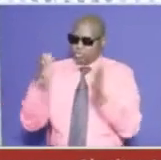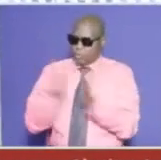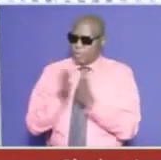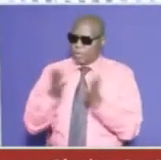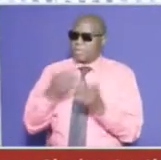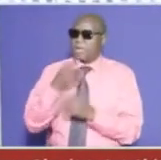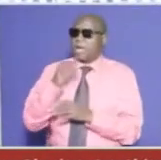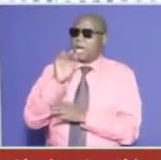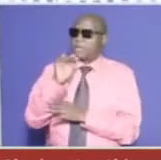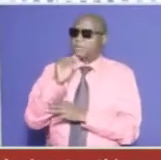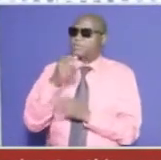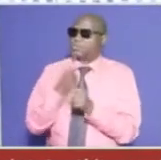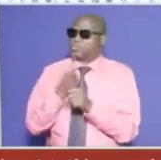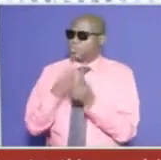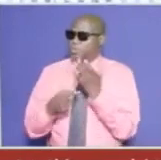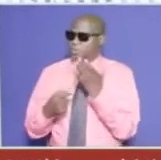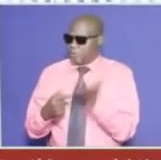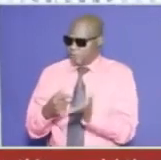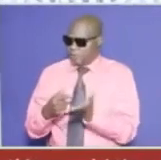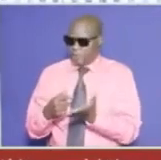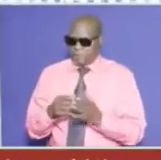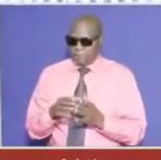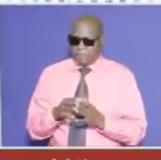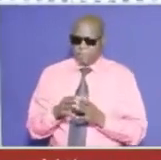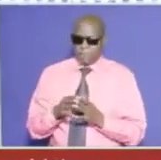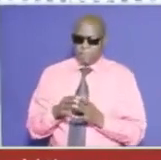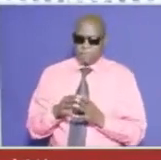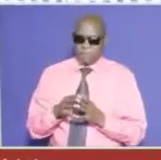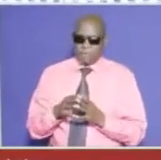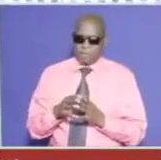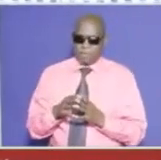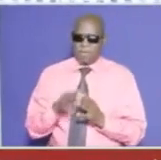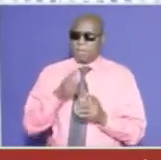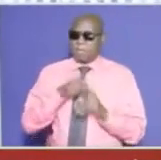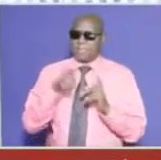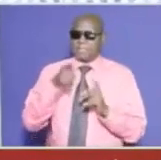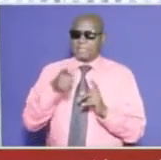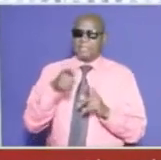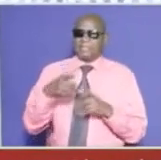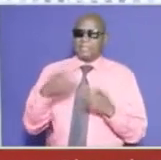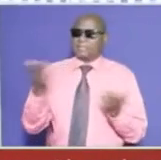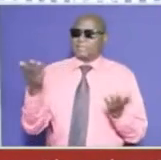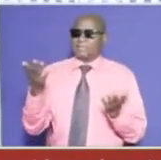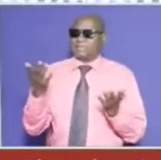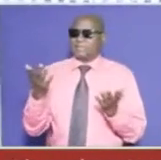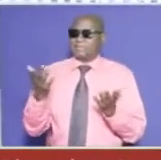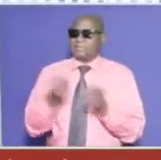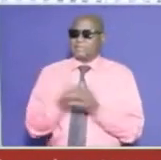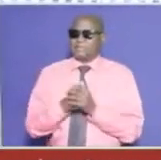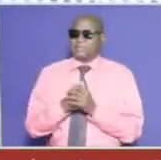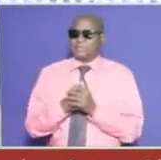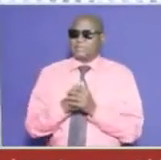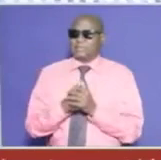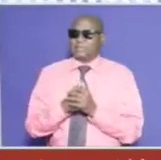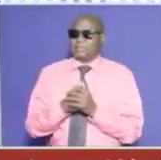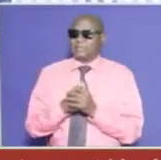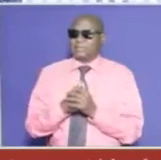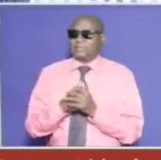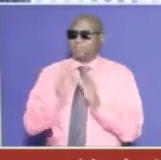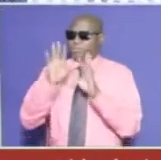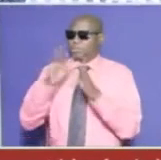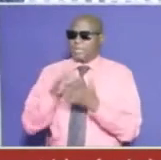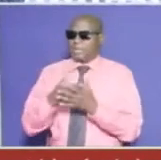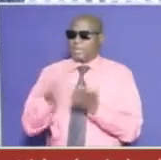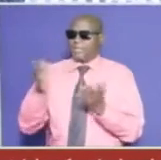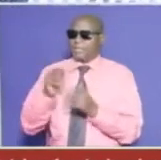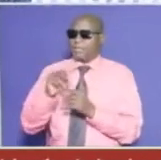here. But this is just sheer nonsense. Misuse of GSU